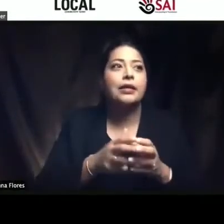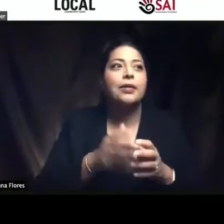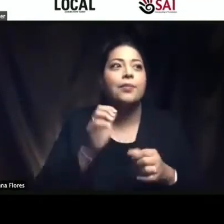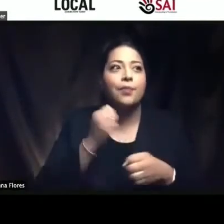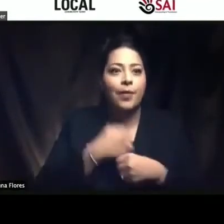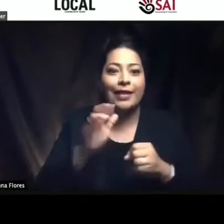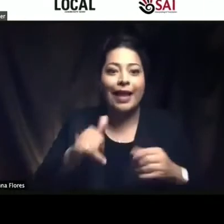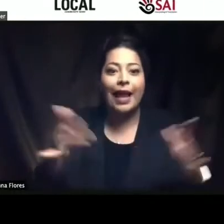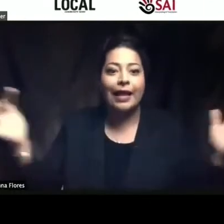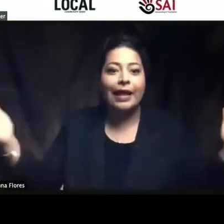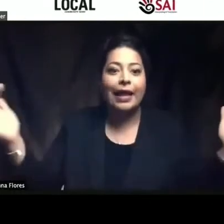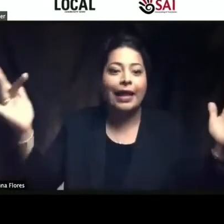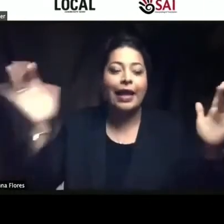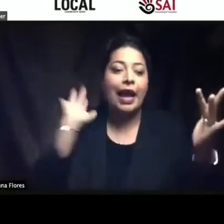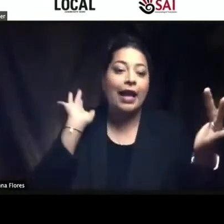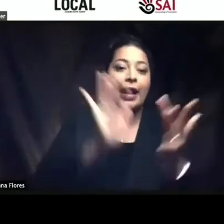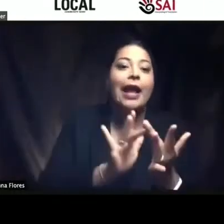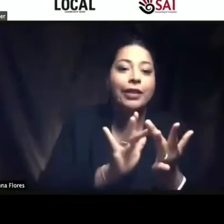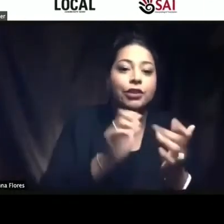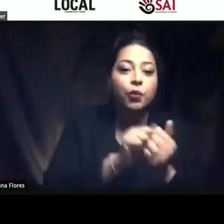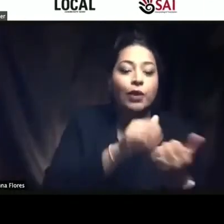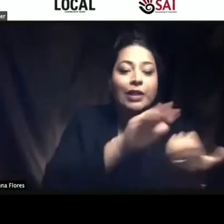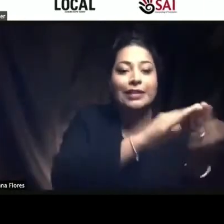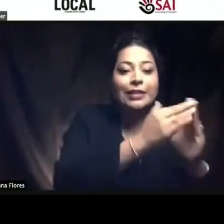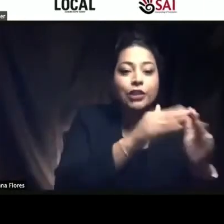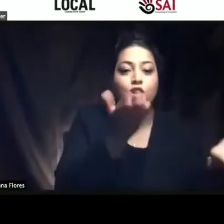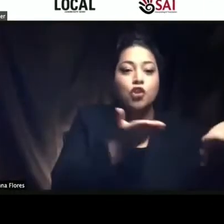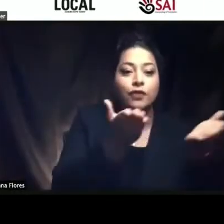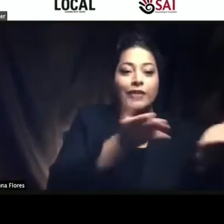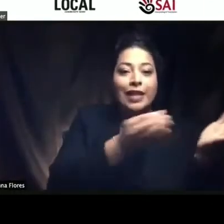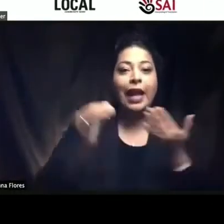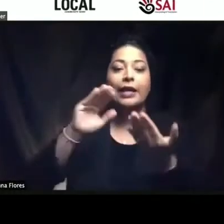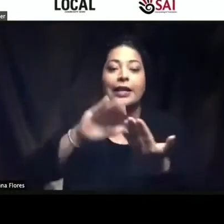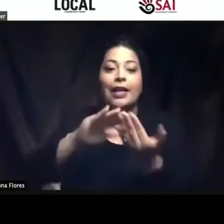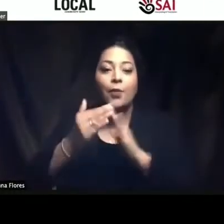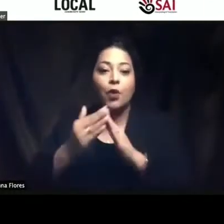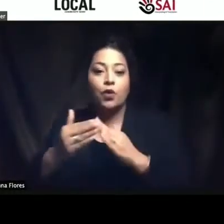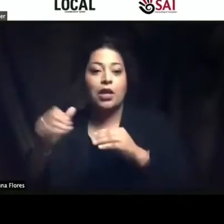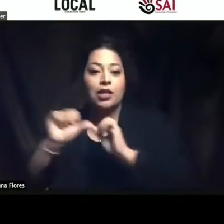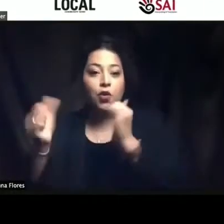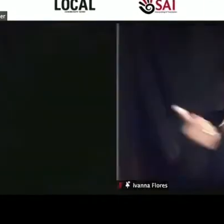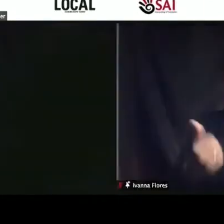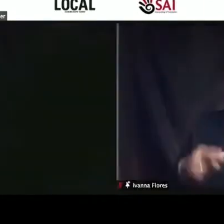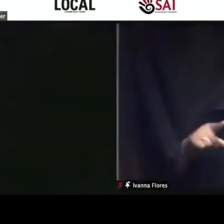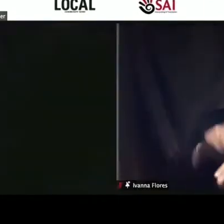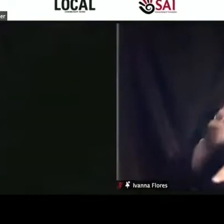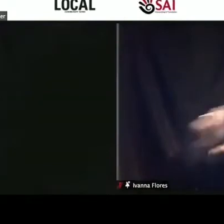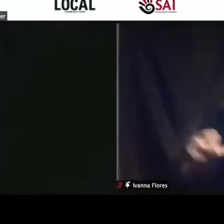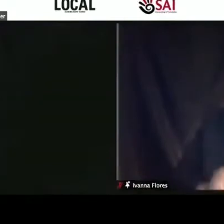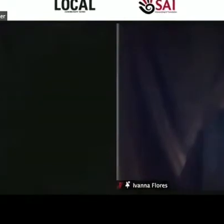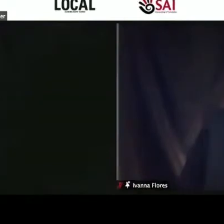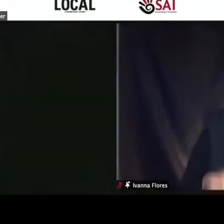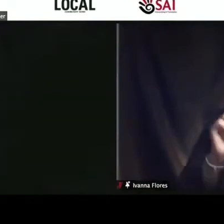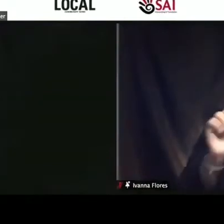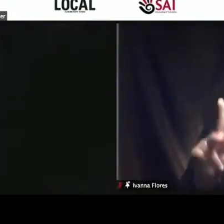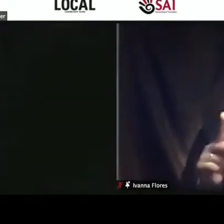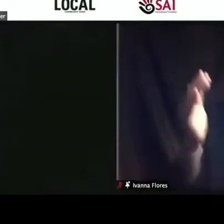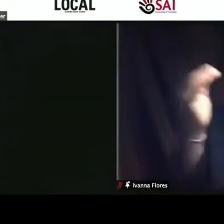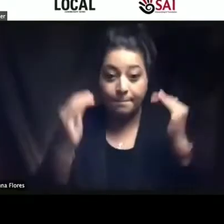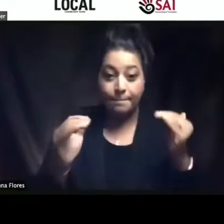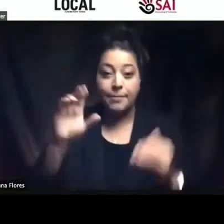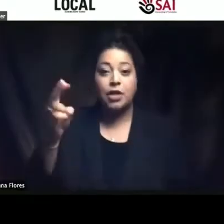that connection right there with the city services and the neighborhood associations. Time. The next person on this question is